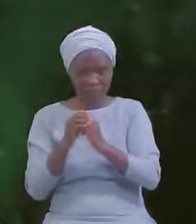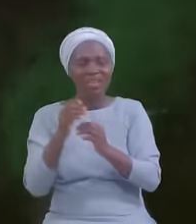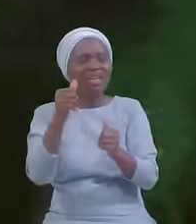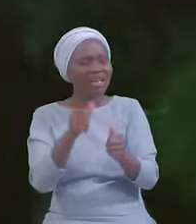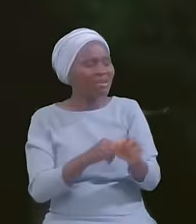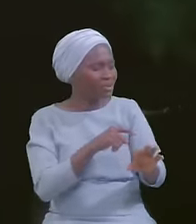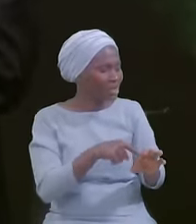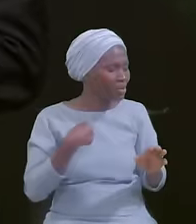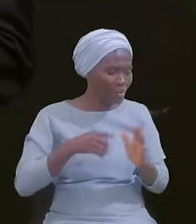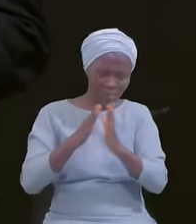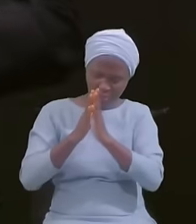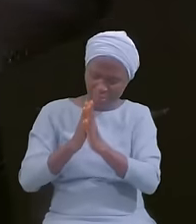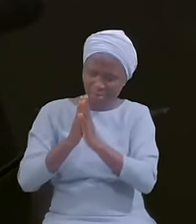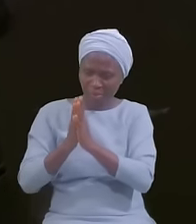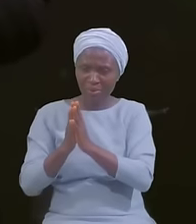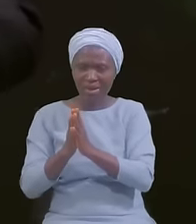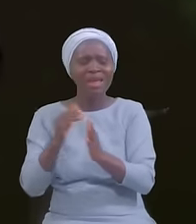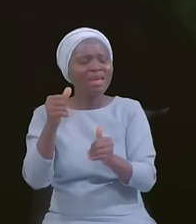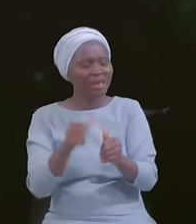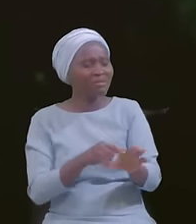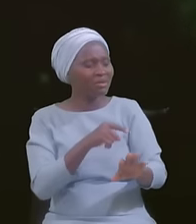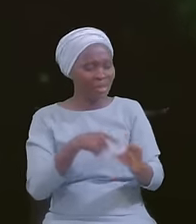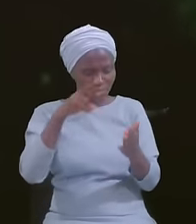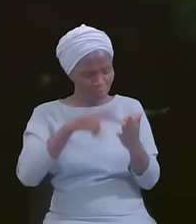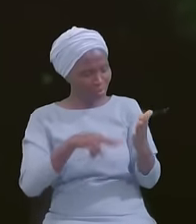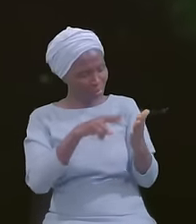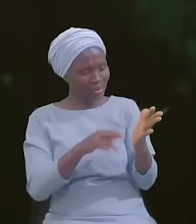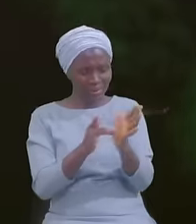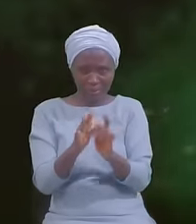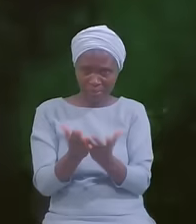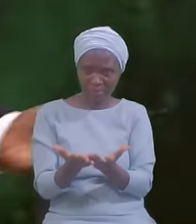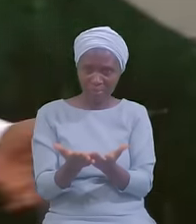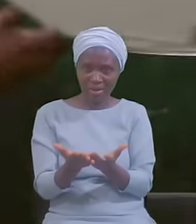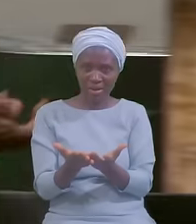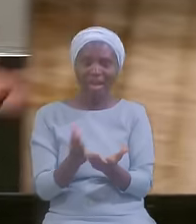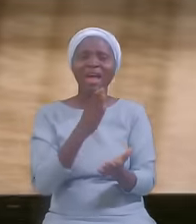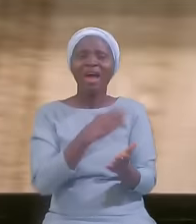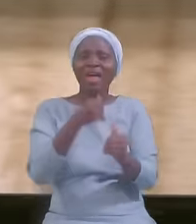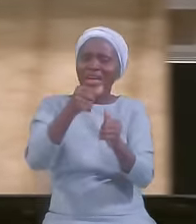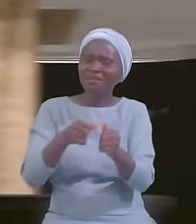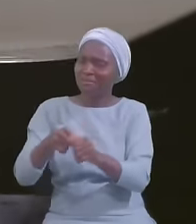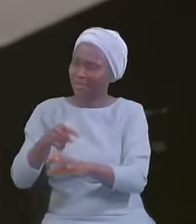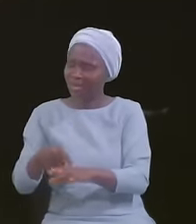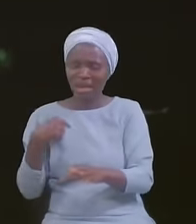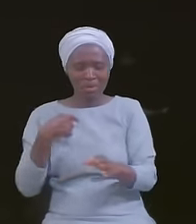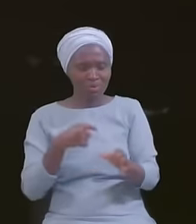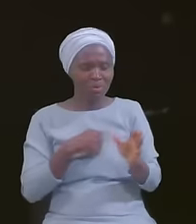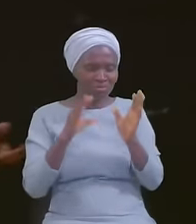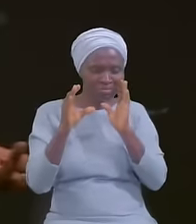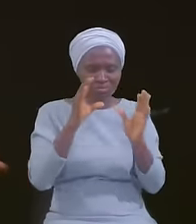everything we pray, everything we read the Bible, every time we